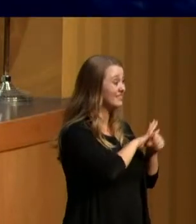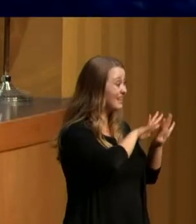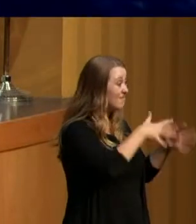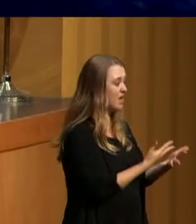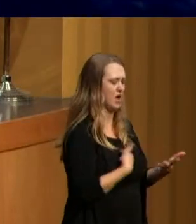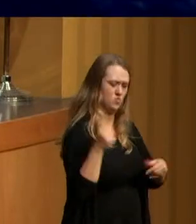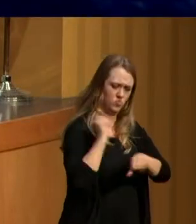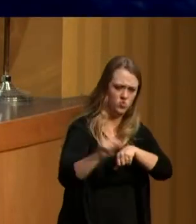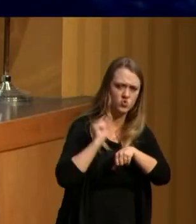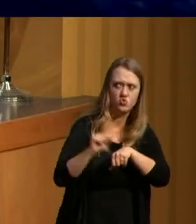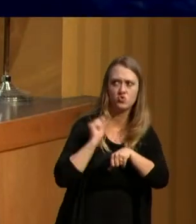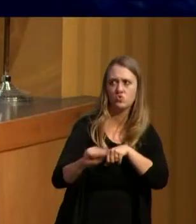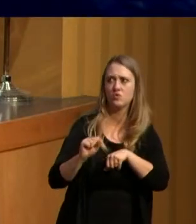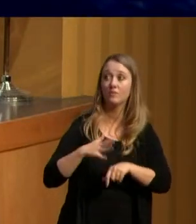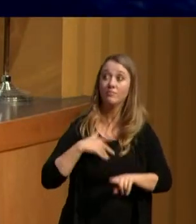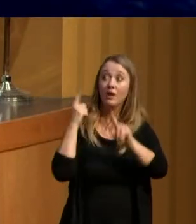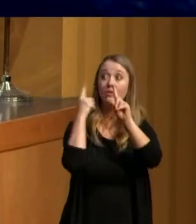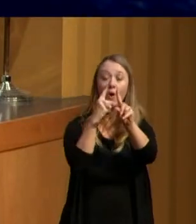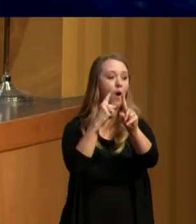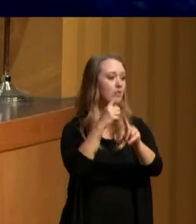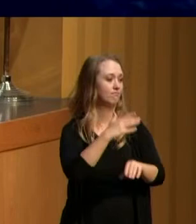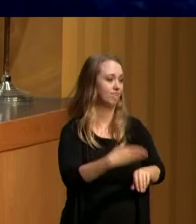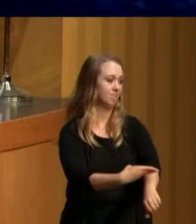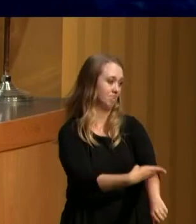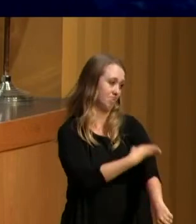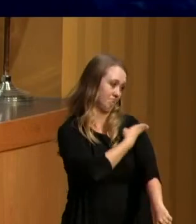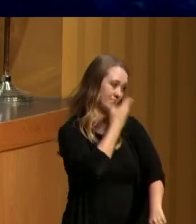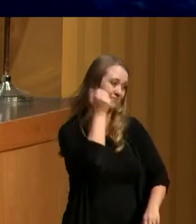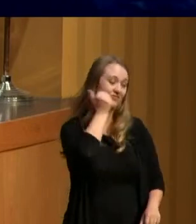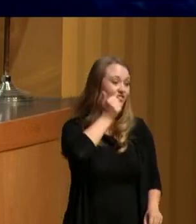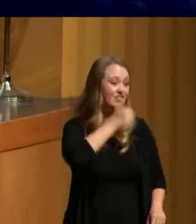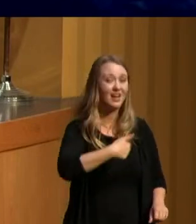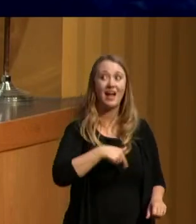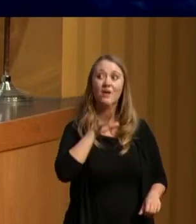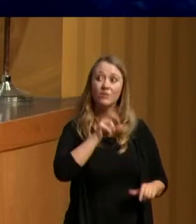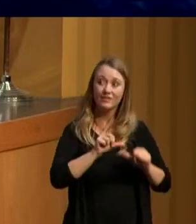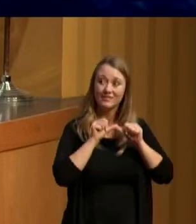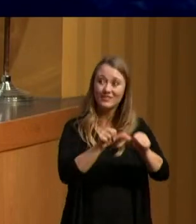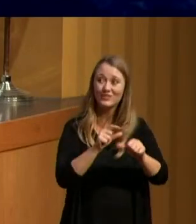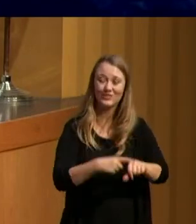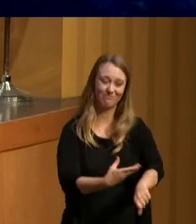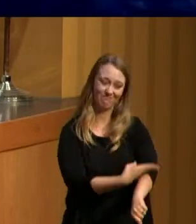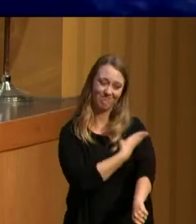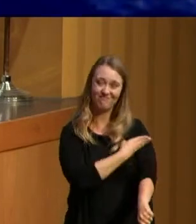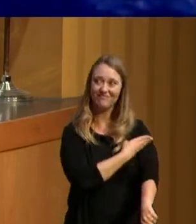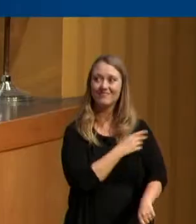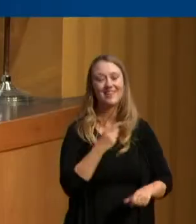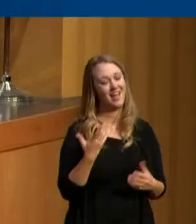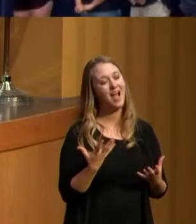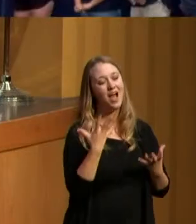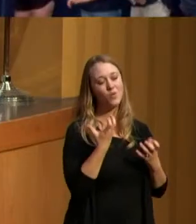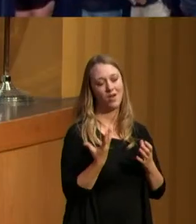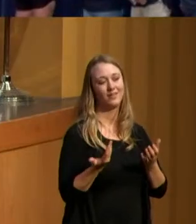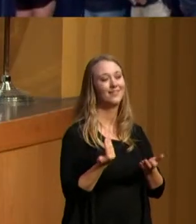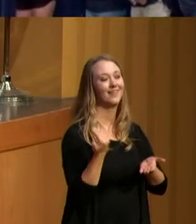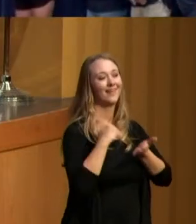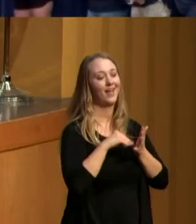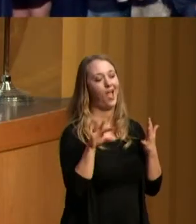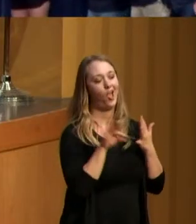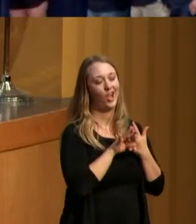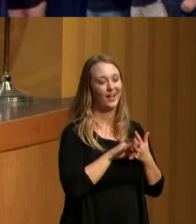towards being a better player than I was the day before. I will continue to push and improve. And of course, I want another ring.